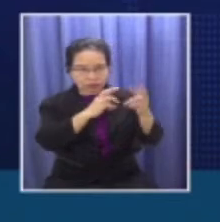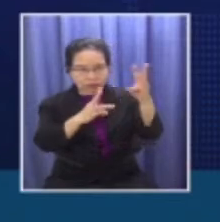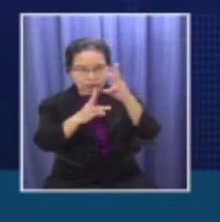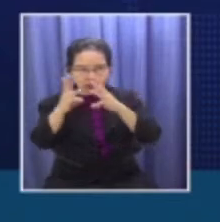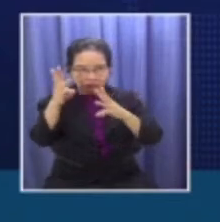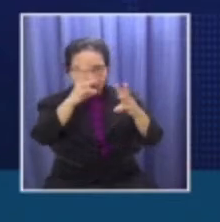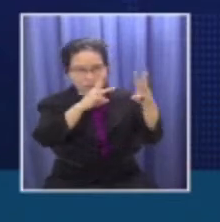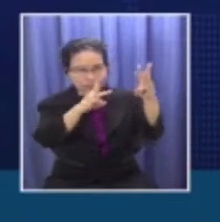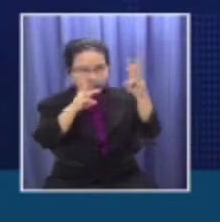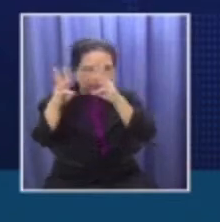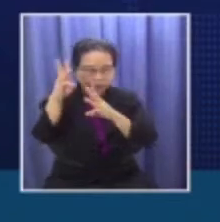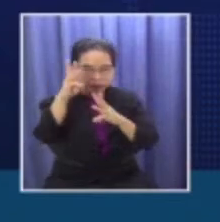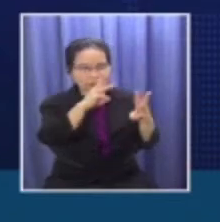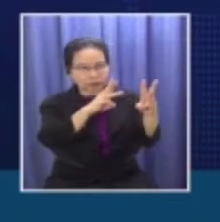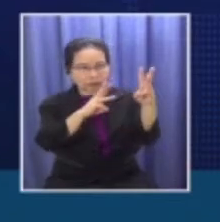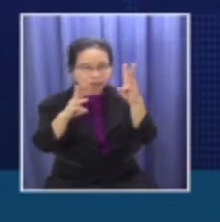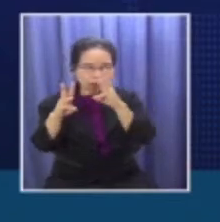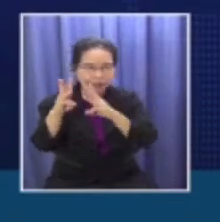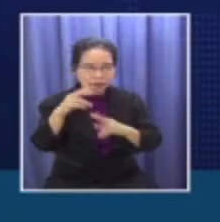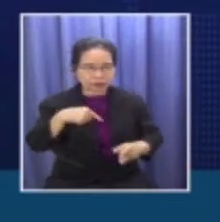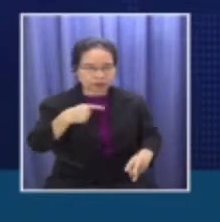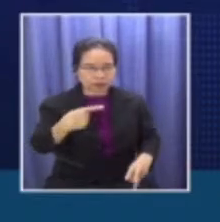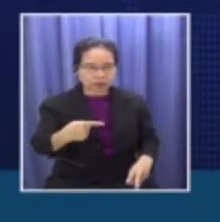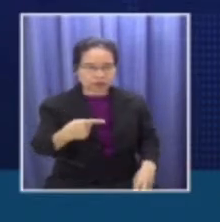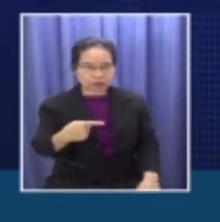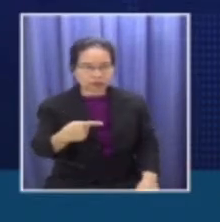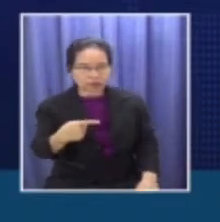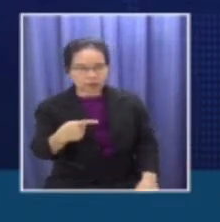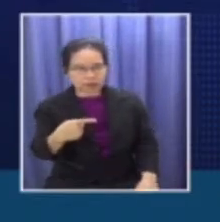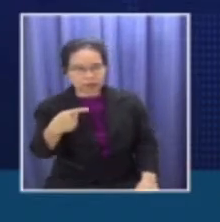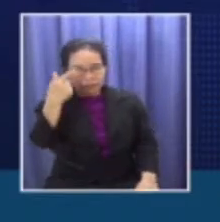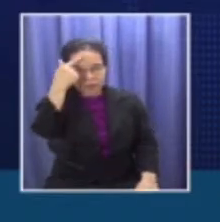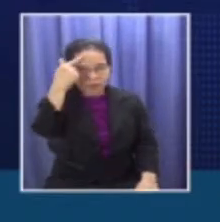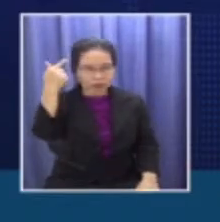the hand? It is worrisome.